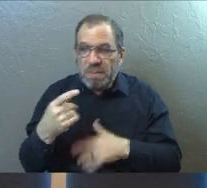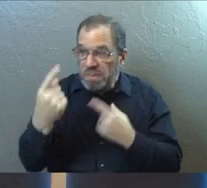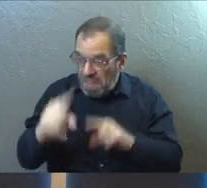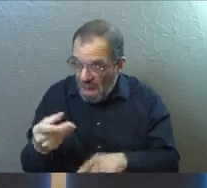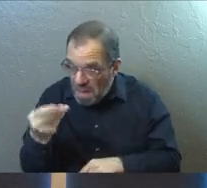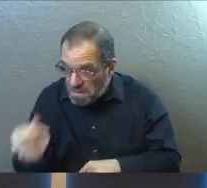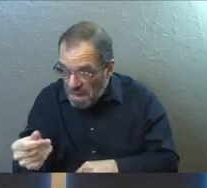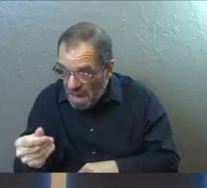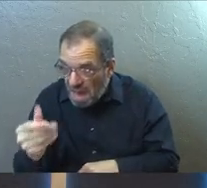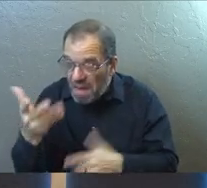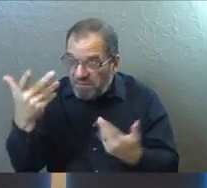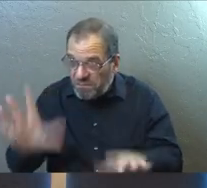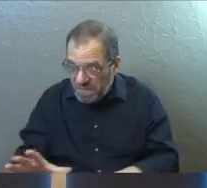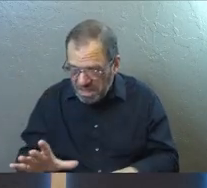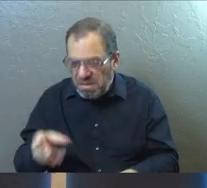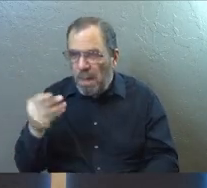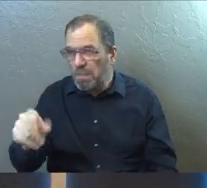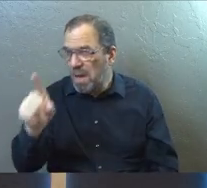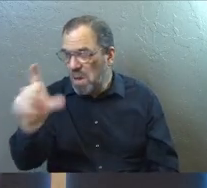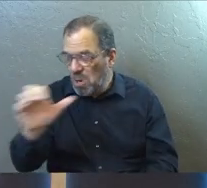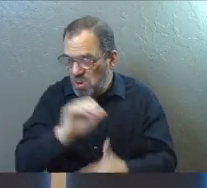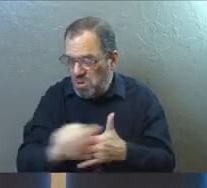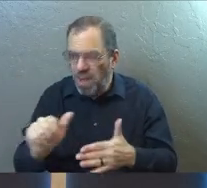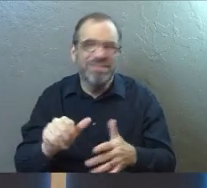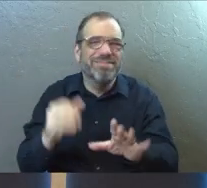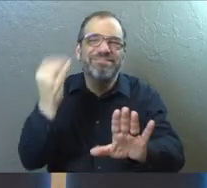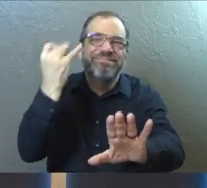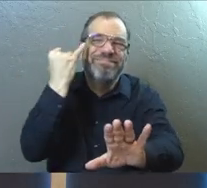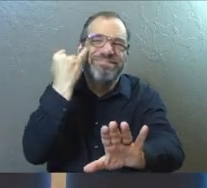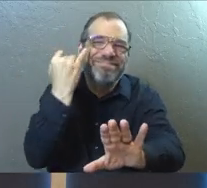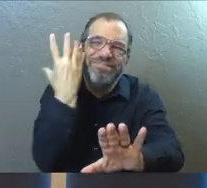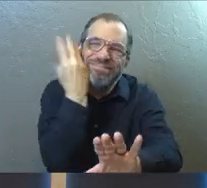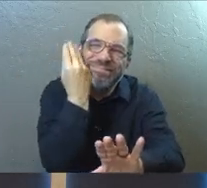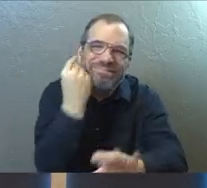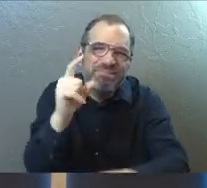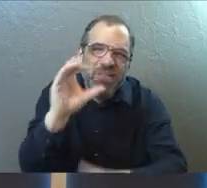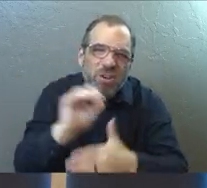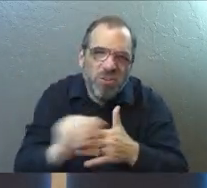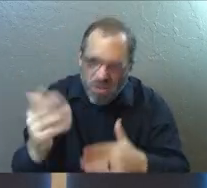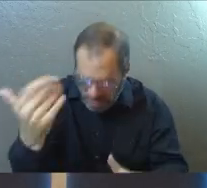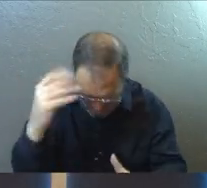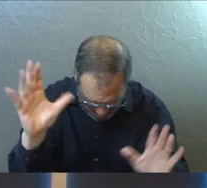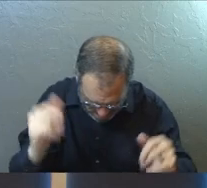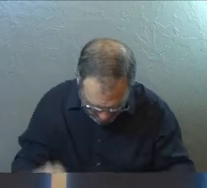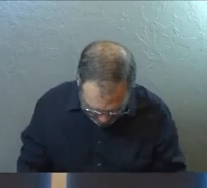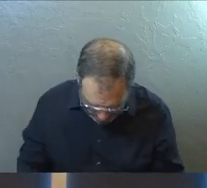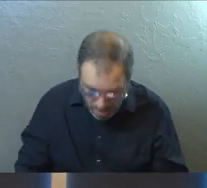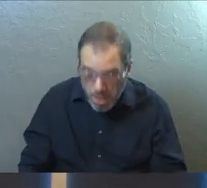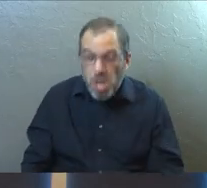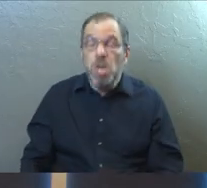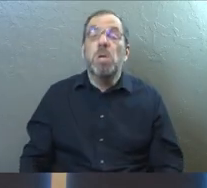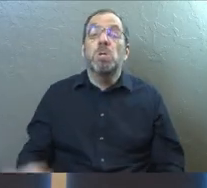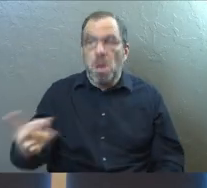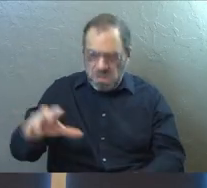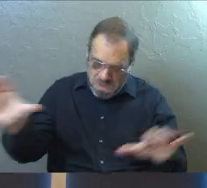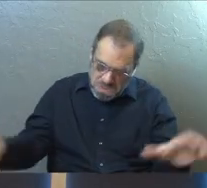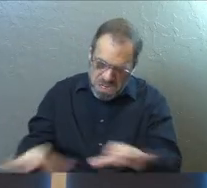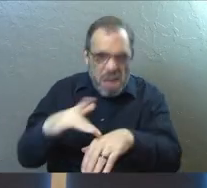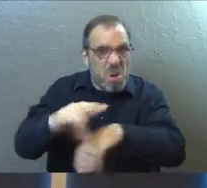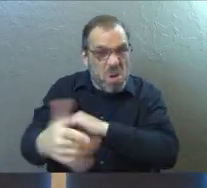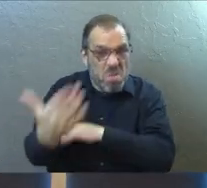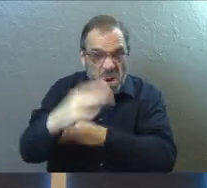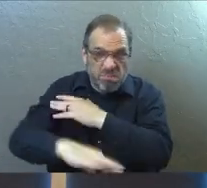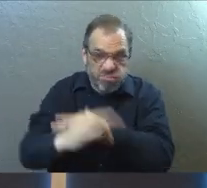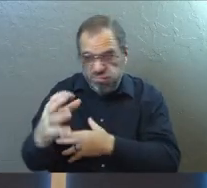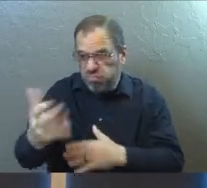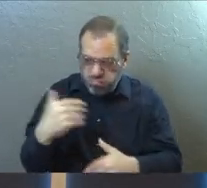he agrees with them. You know, at the end of the day, I'm going to pay you a hundred dollars. We'll say pay a hundred dollars to come work in the field. And so they start working. It's early in the